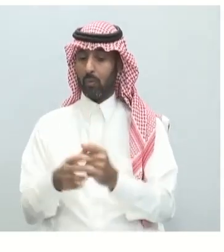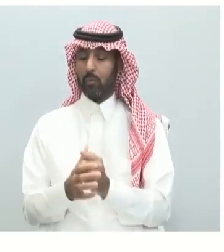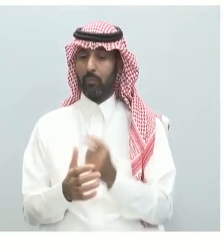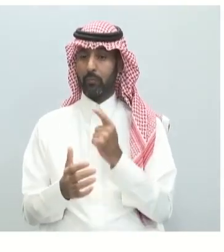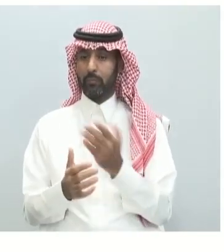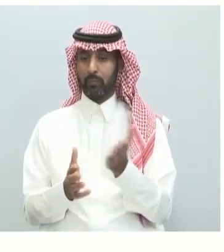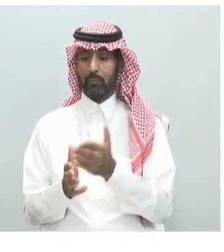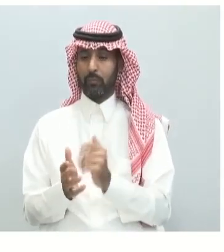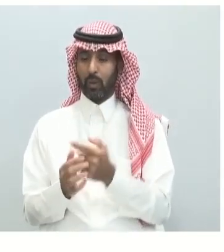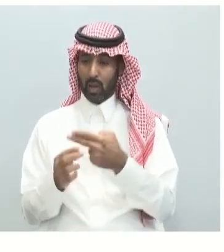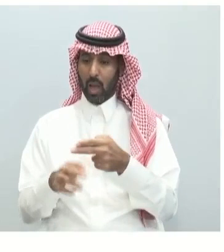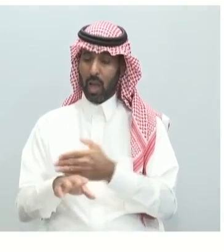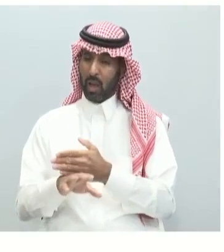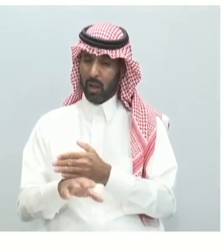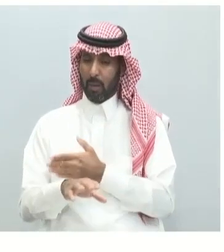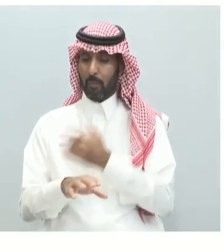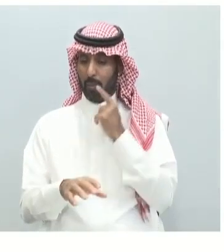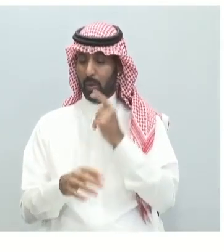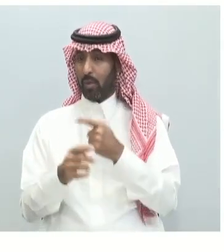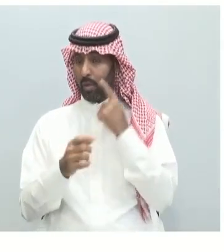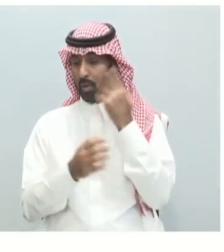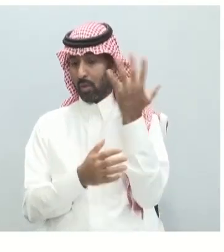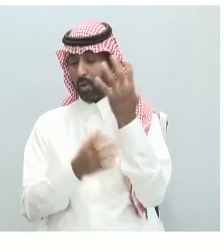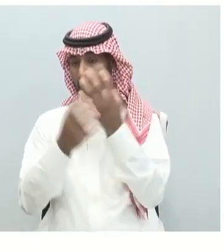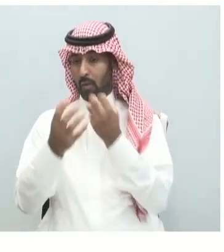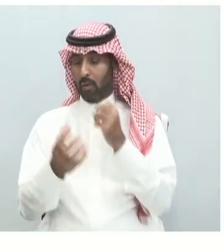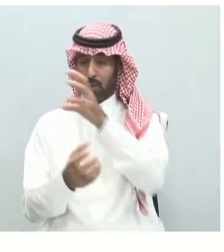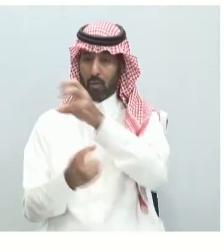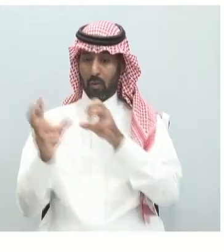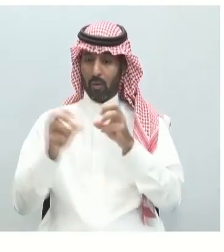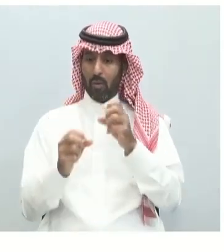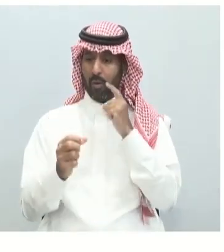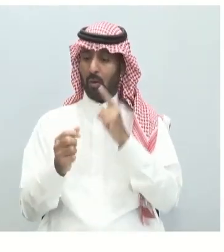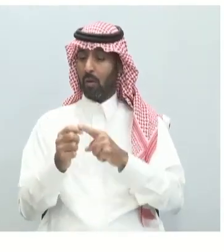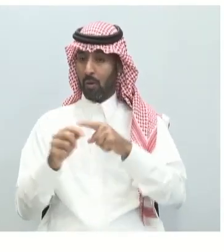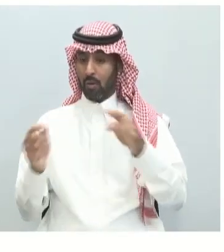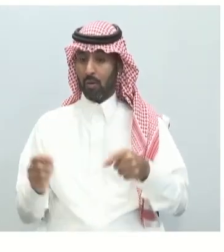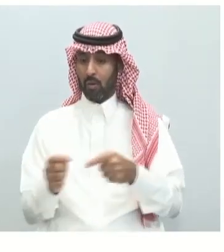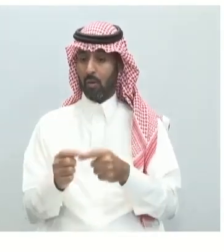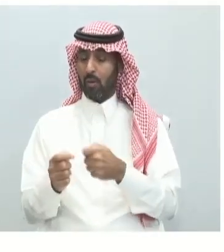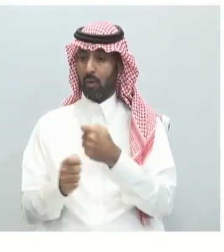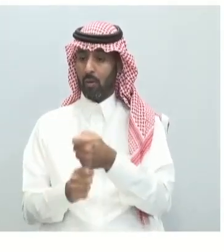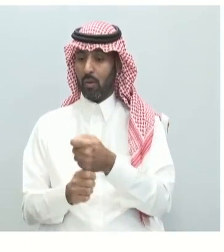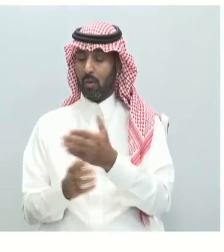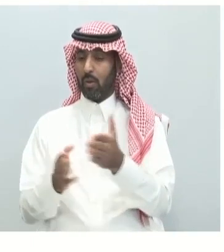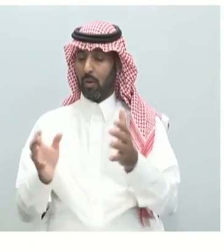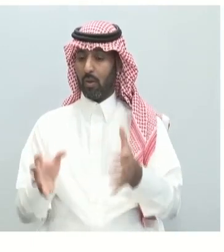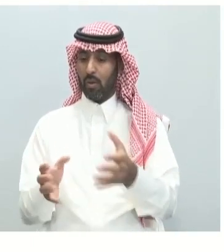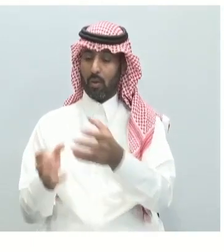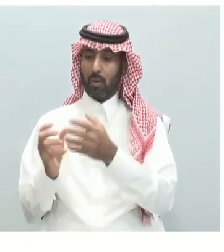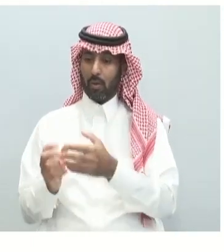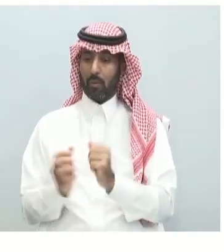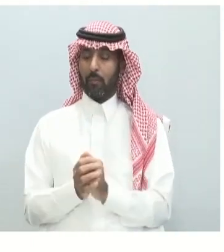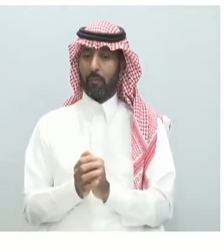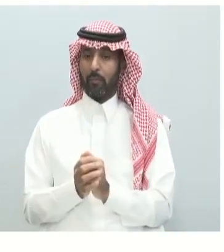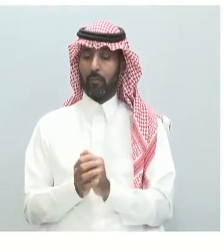farming season begins. Then, once the season begins, they get a box of seasonal produce each week throughout the farming